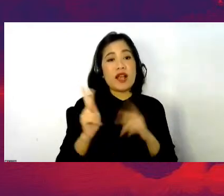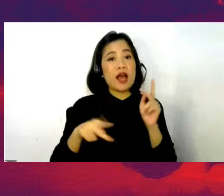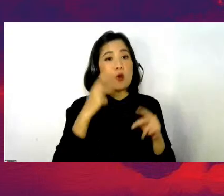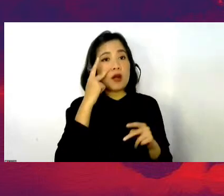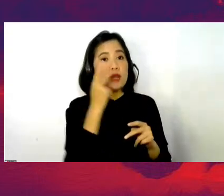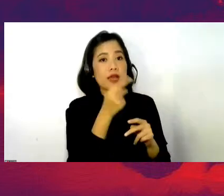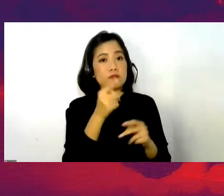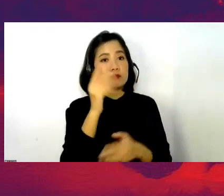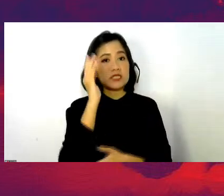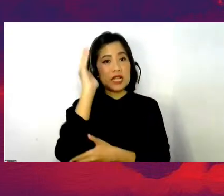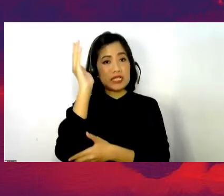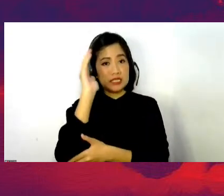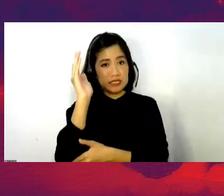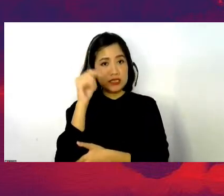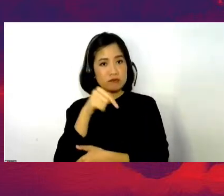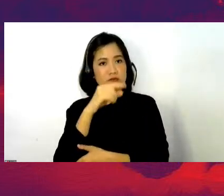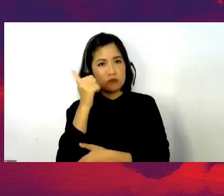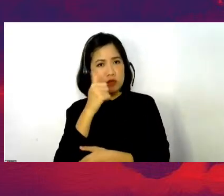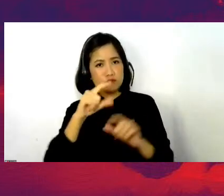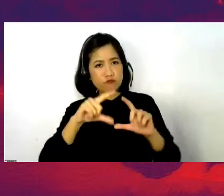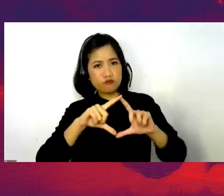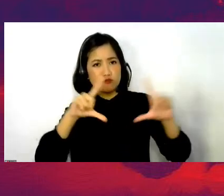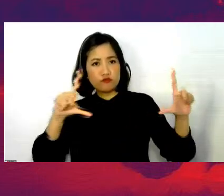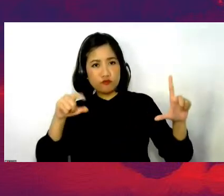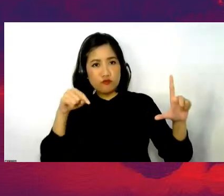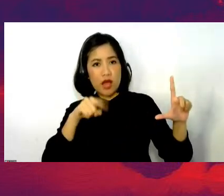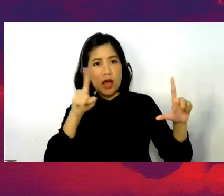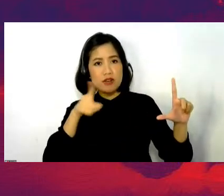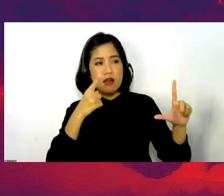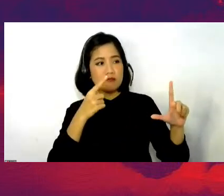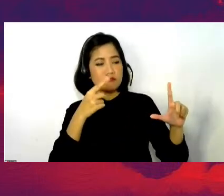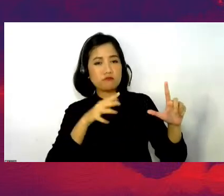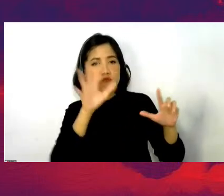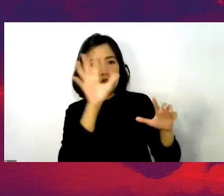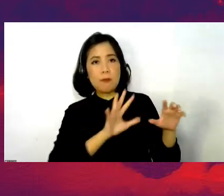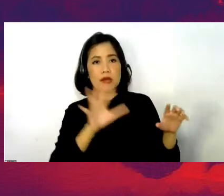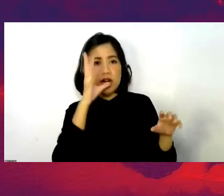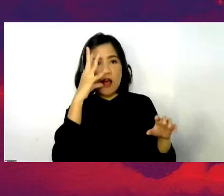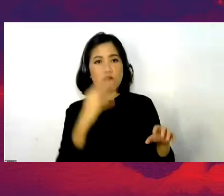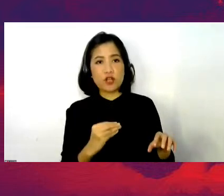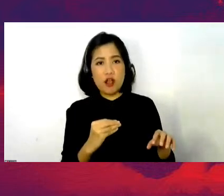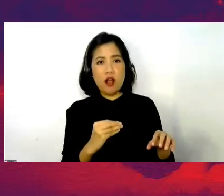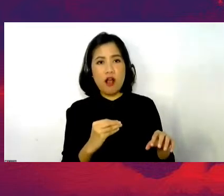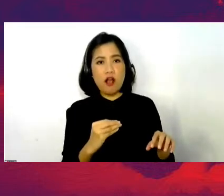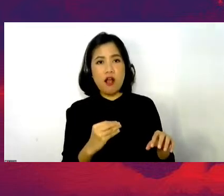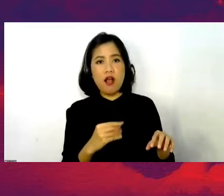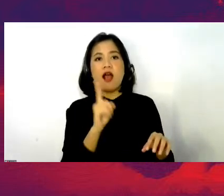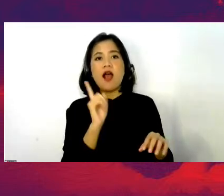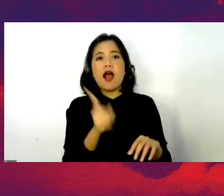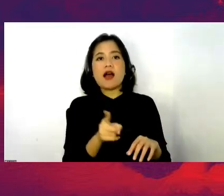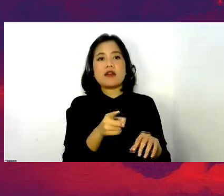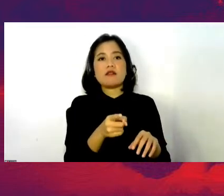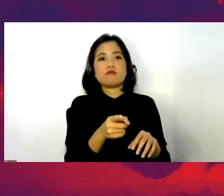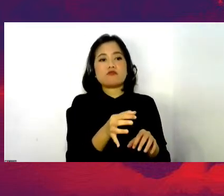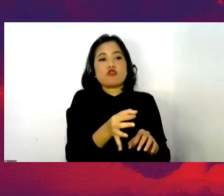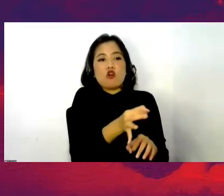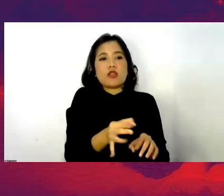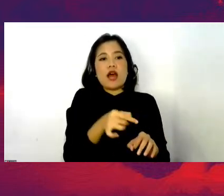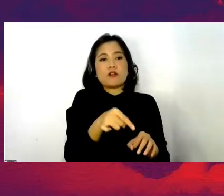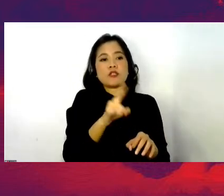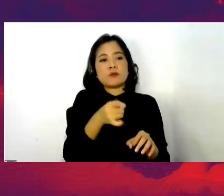main part of this discussion. It is that you have an analogous discussion between the poverty gap from